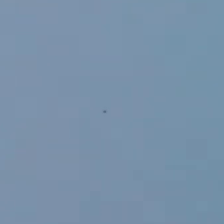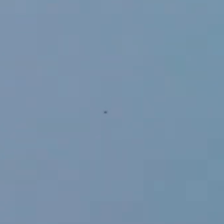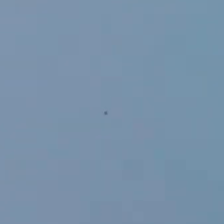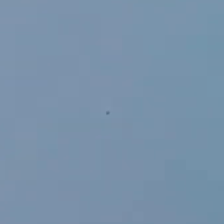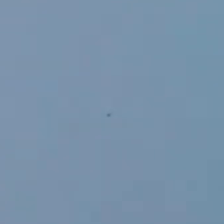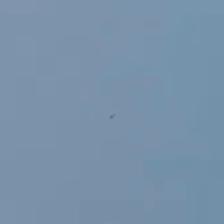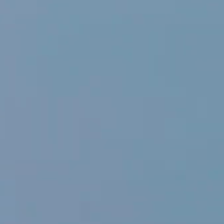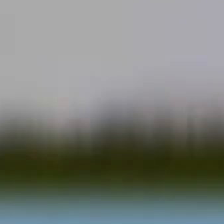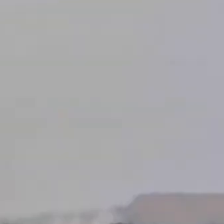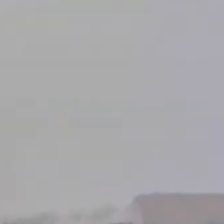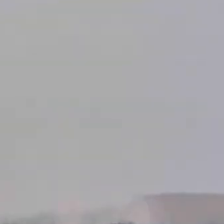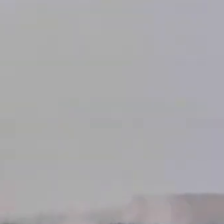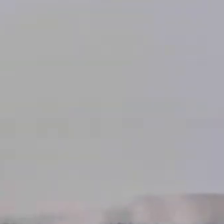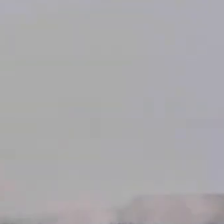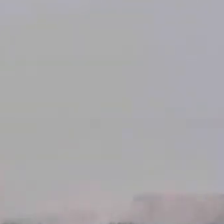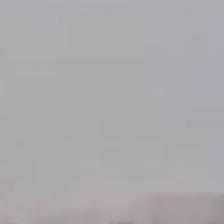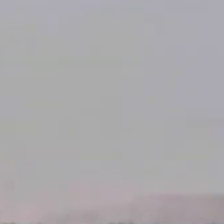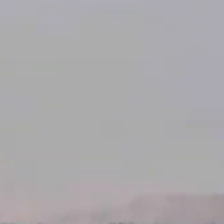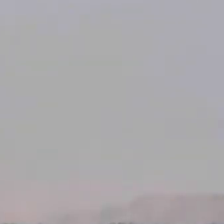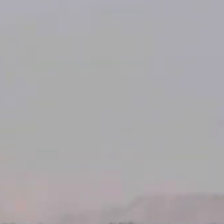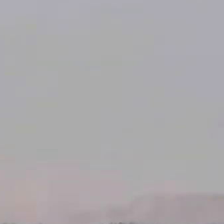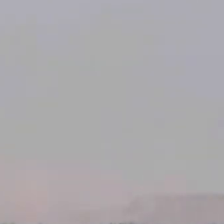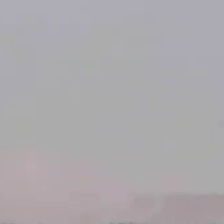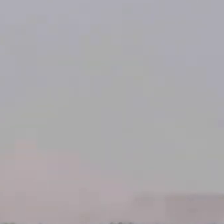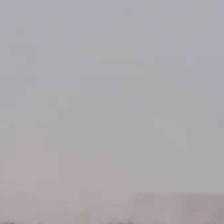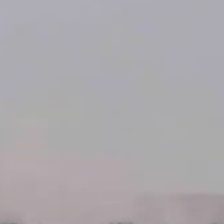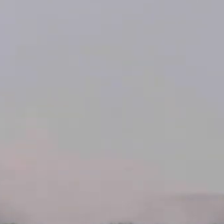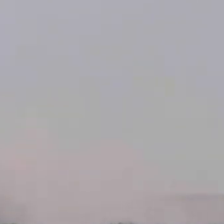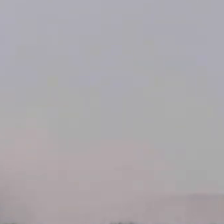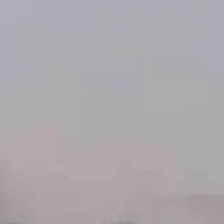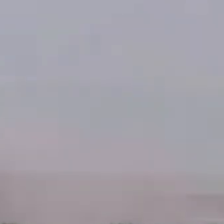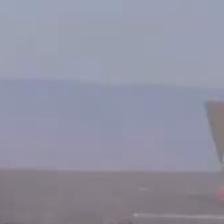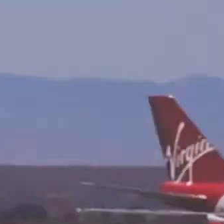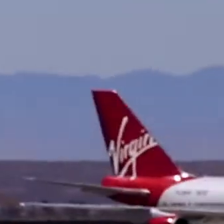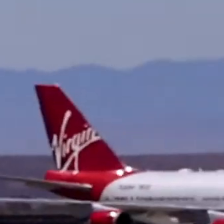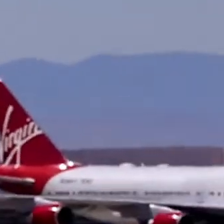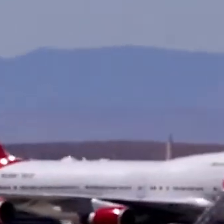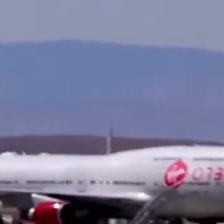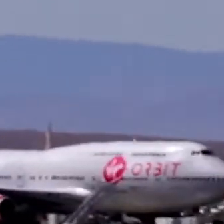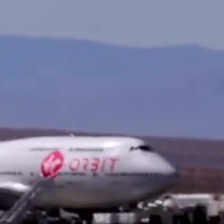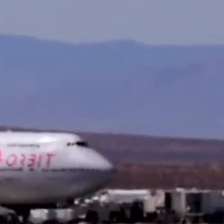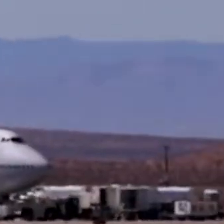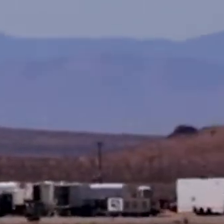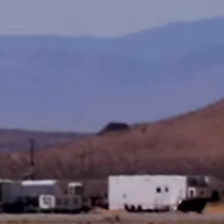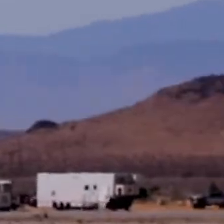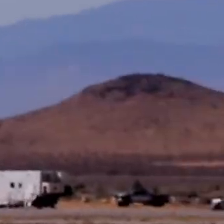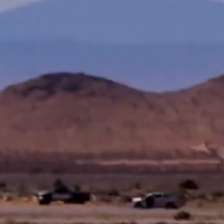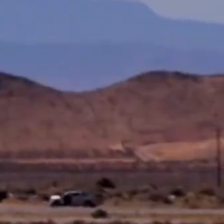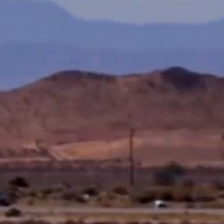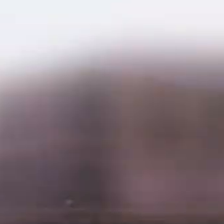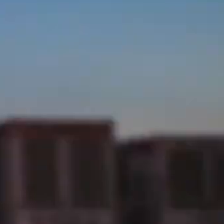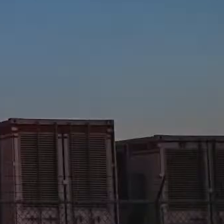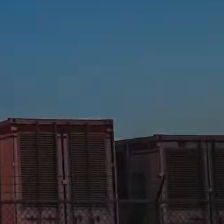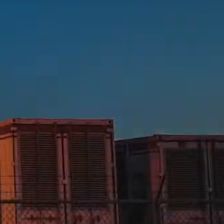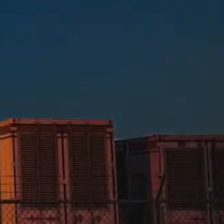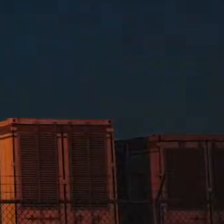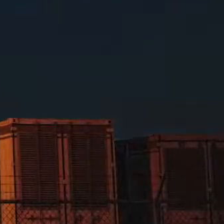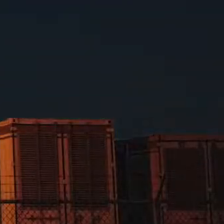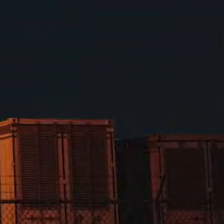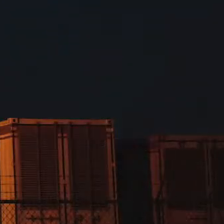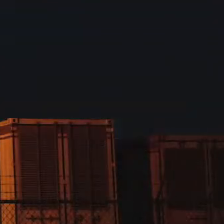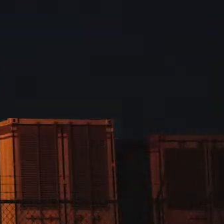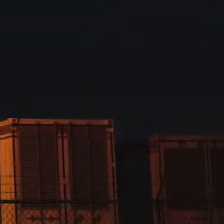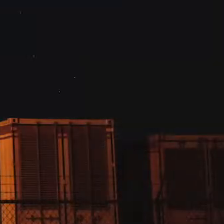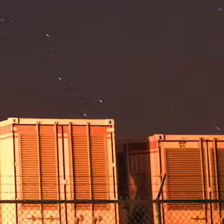Atlantic. Water towers can fly! Tango Delta nominal. Flight sound feed off.